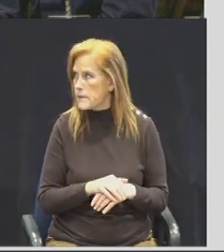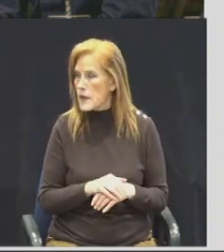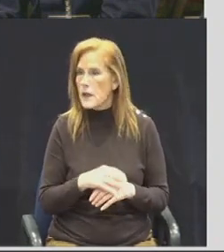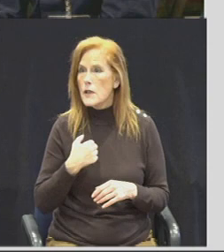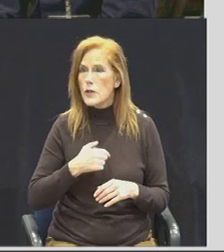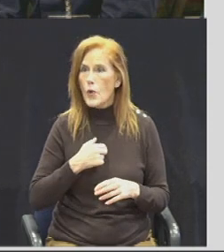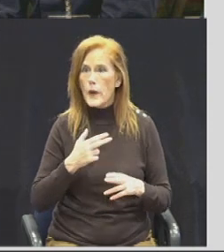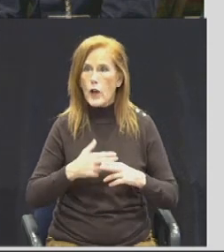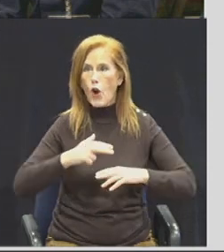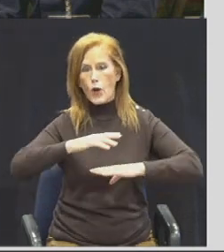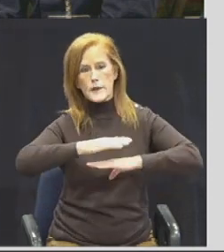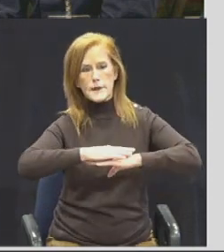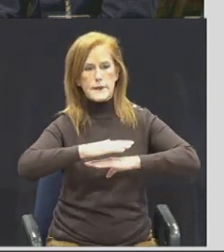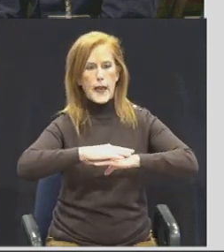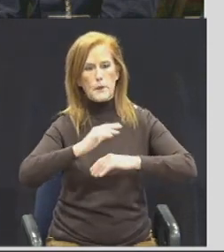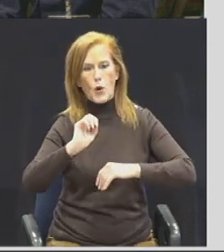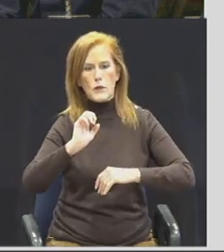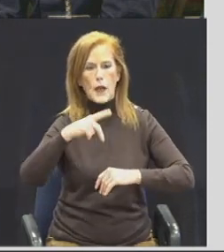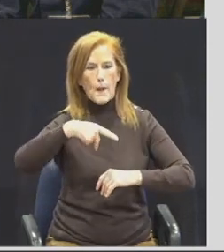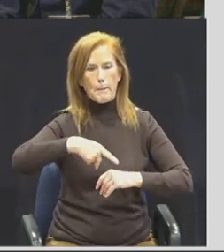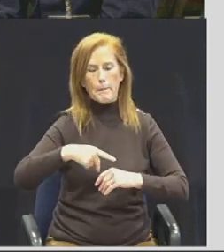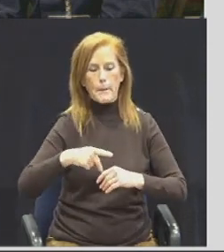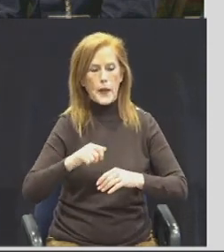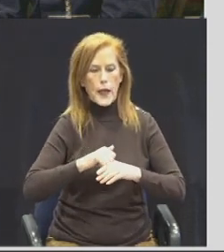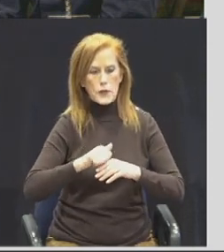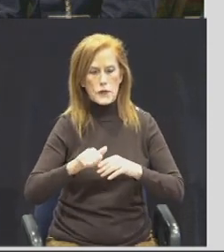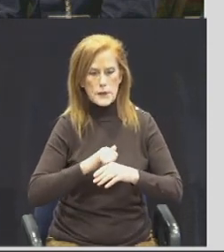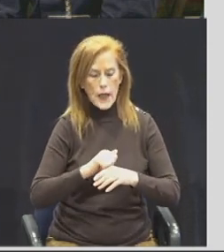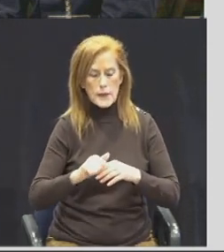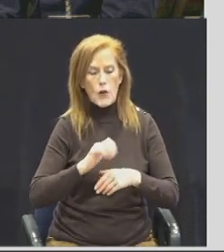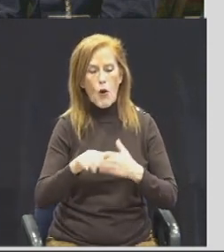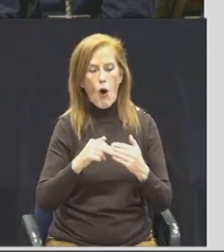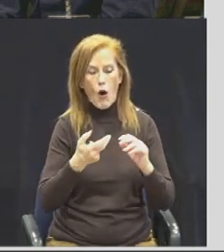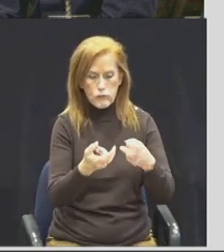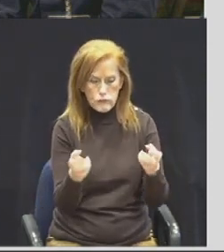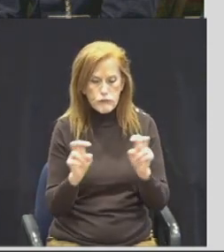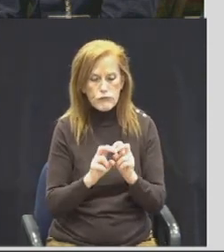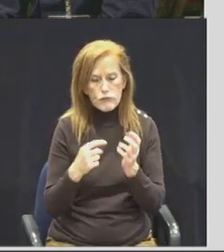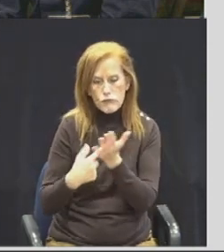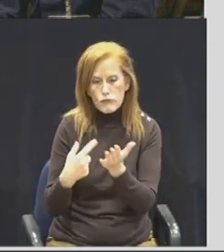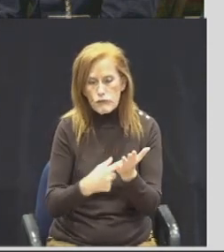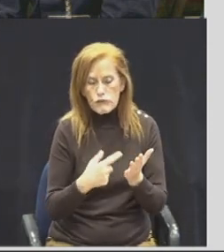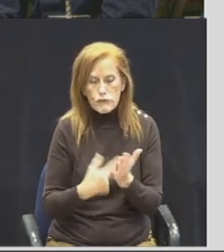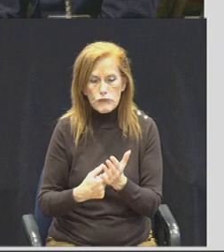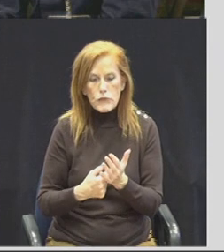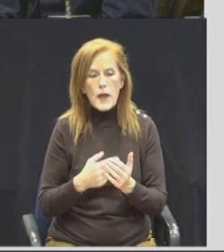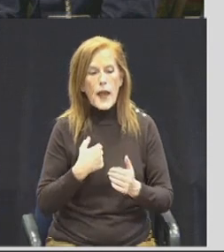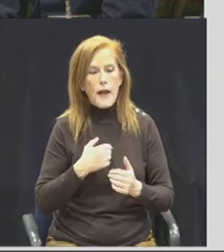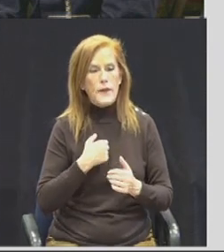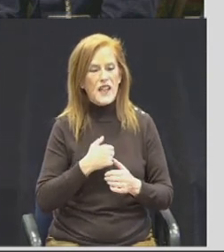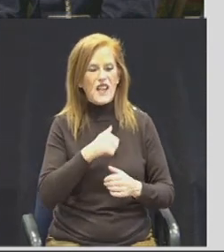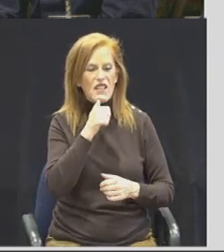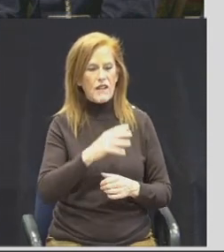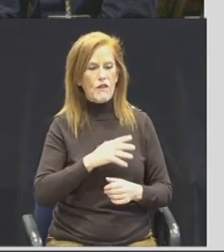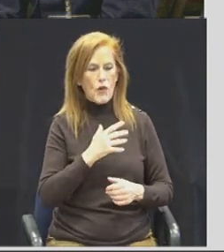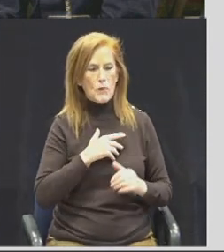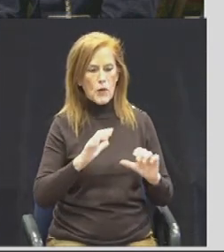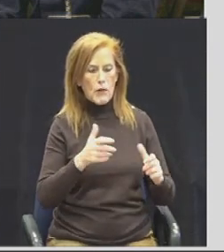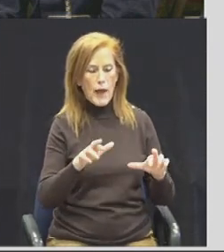Tabletop exercises. They are discussion-based, held in informal classroom settings,